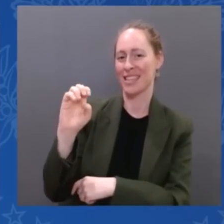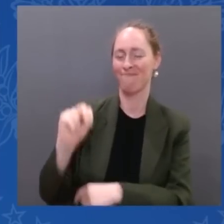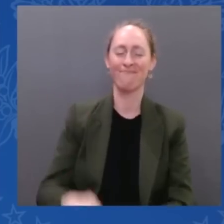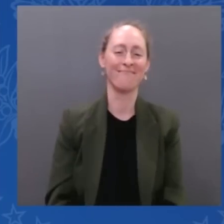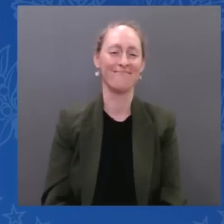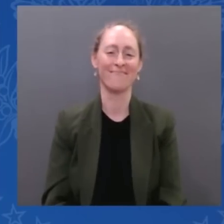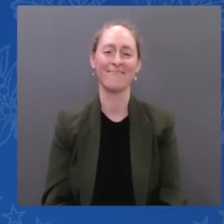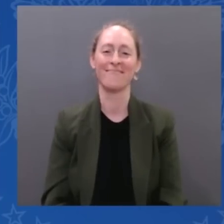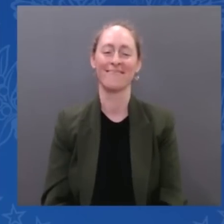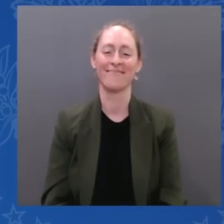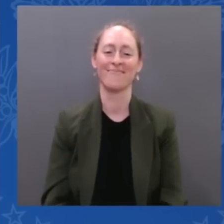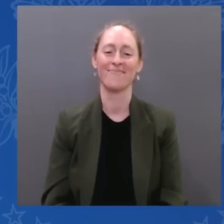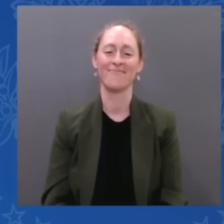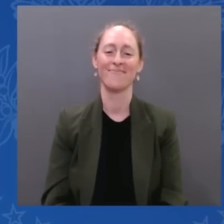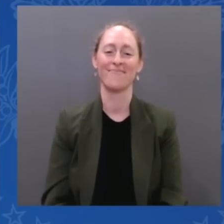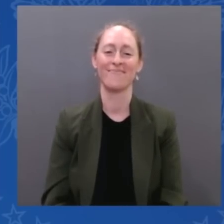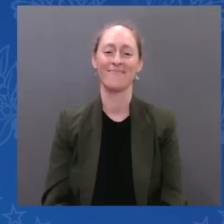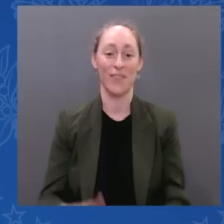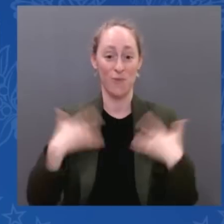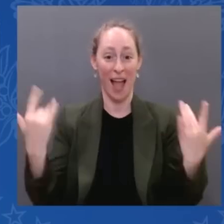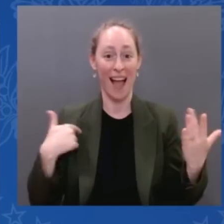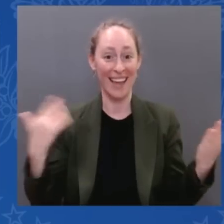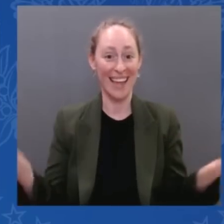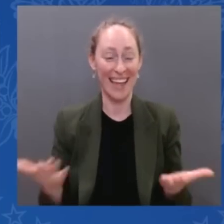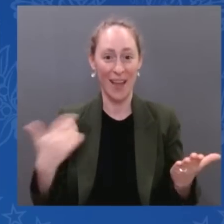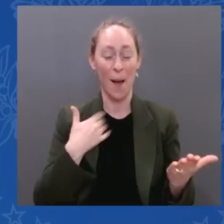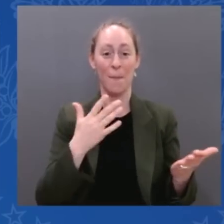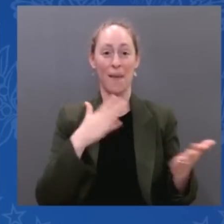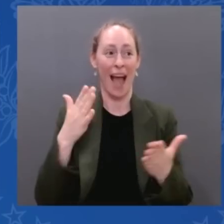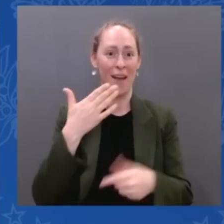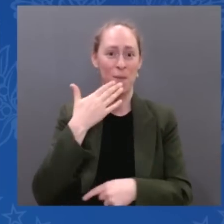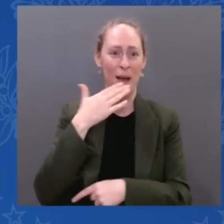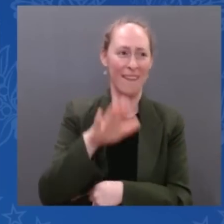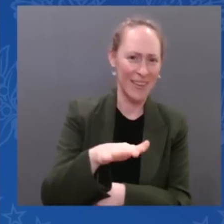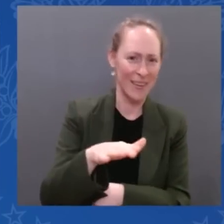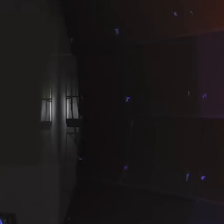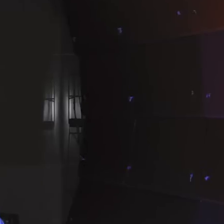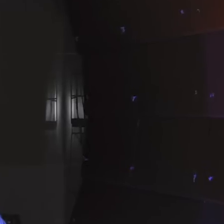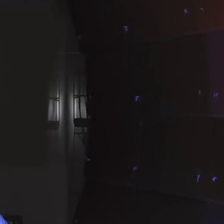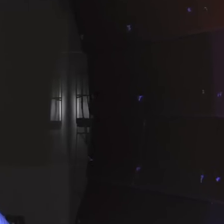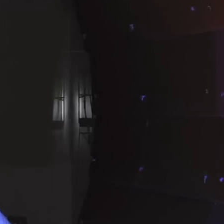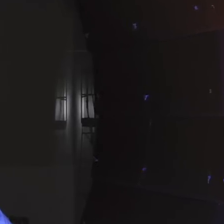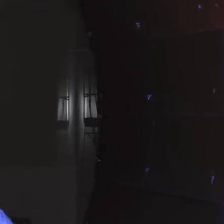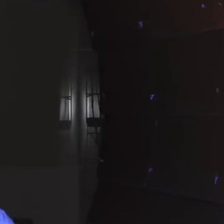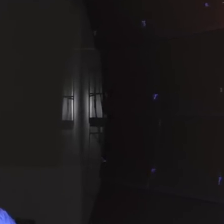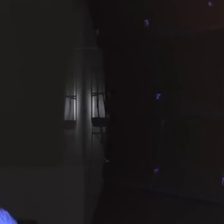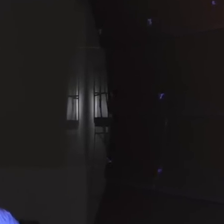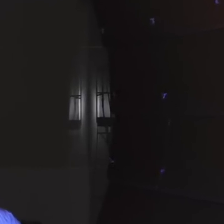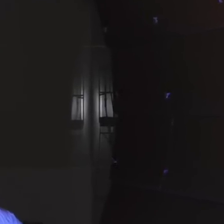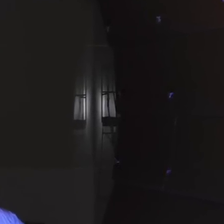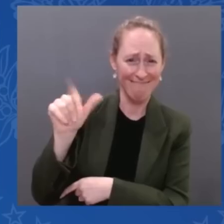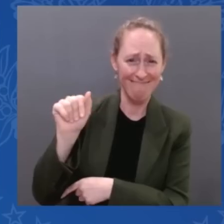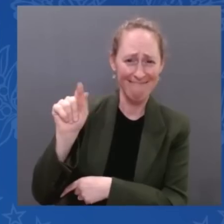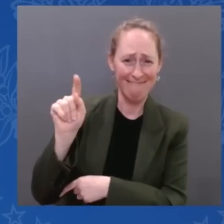The James Webb Space Telescope allows